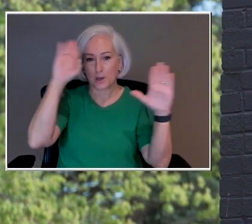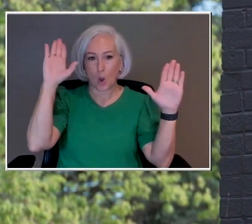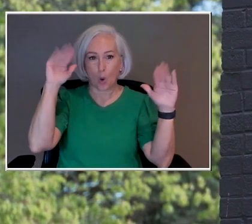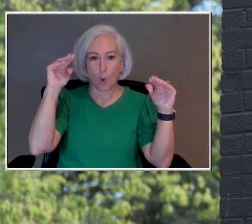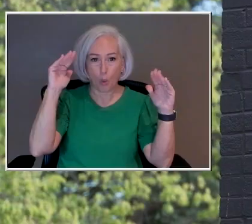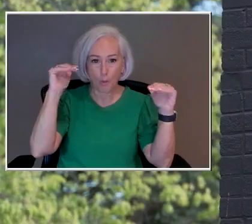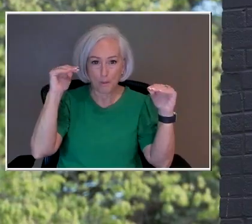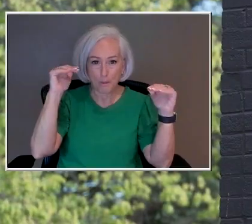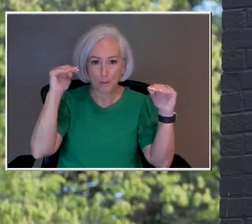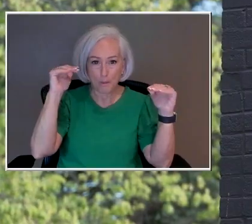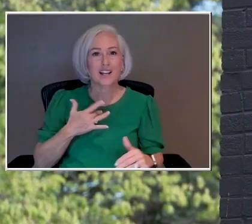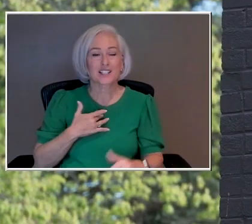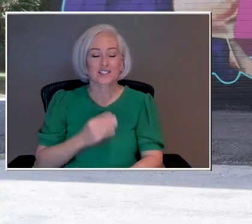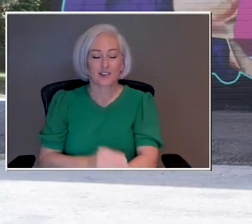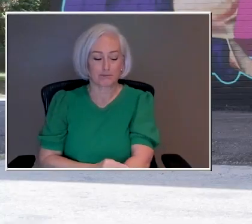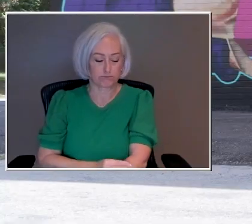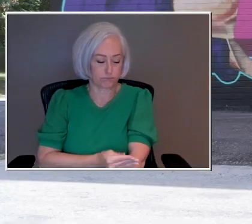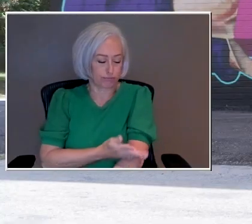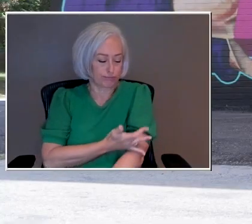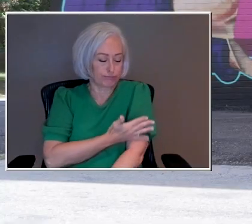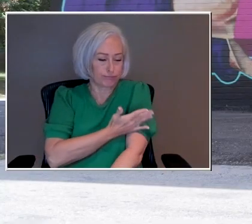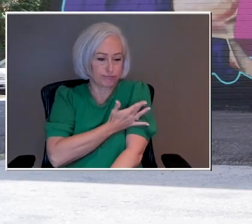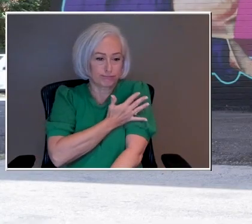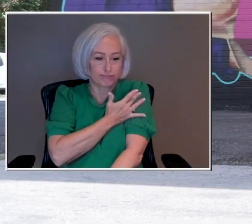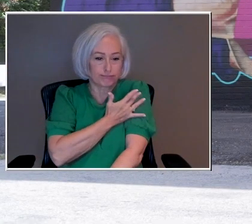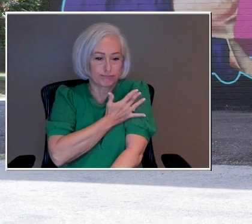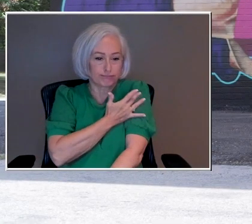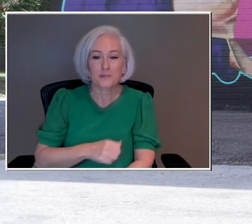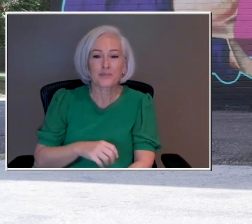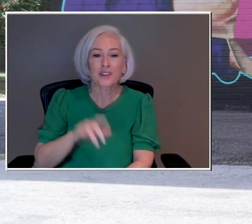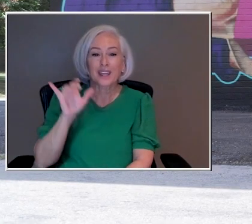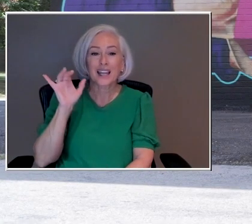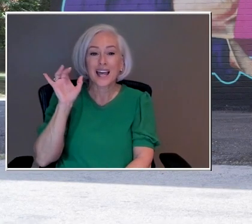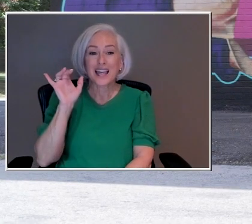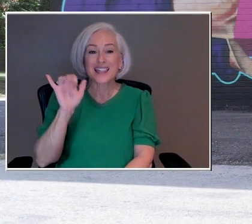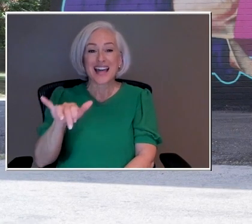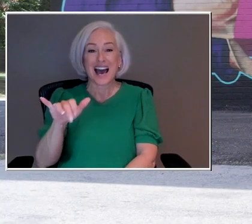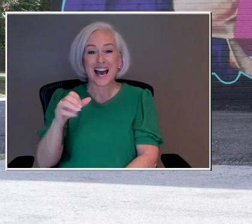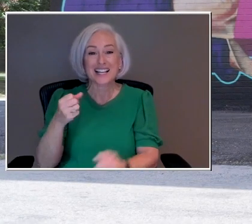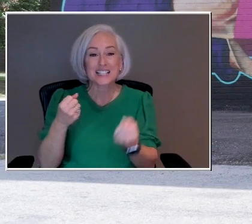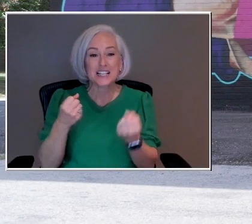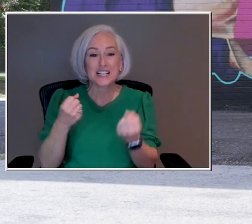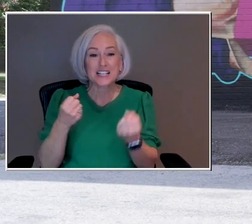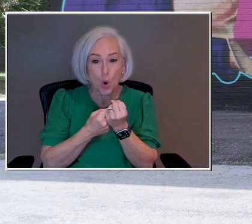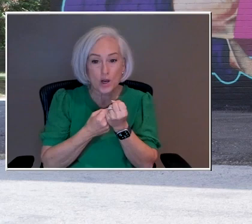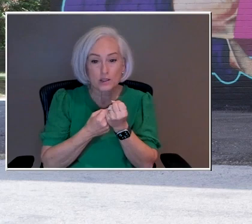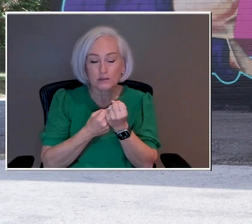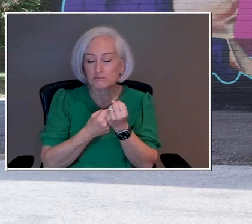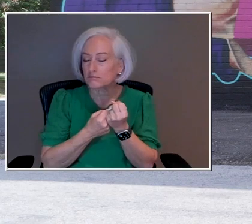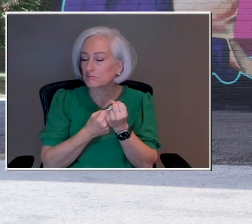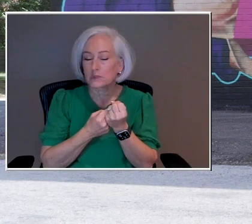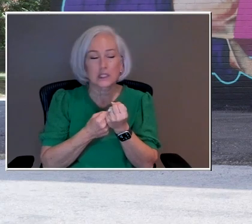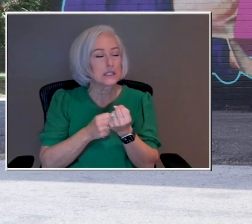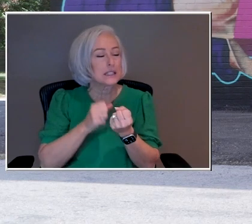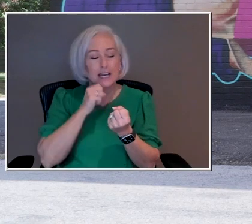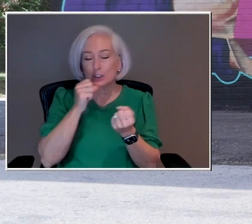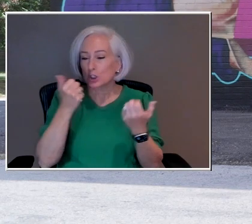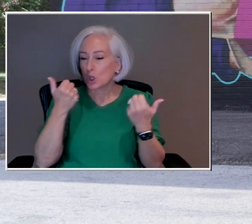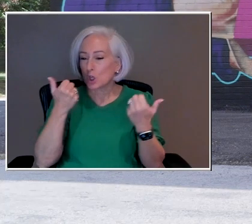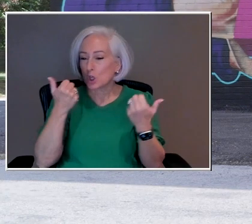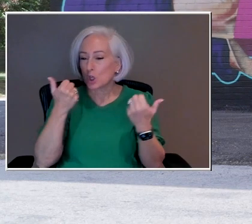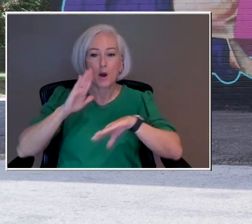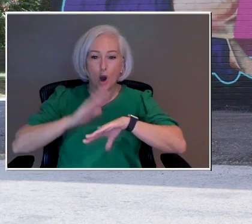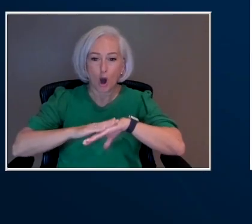chills, because it's the support, but also don't give up on hope, because we could be so successful in this